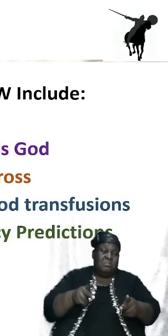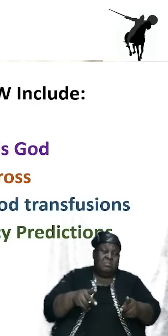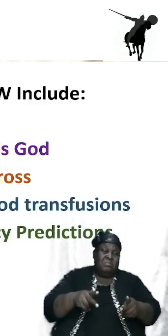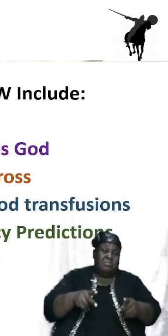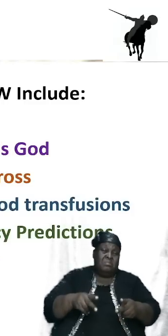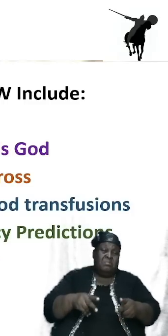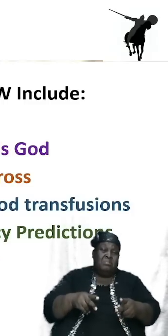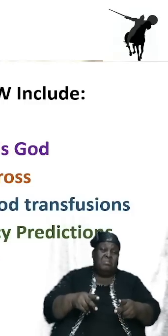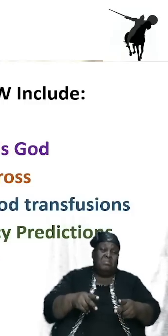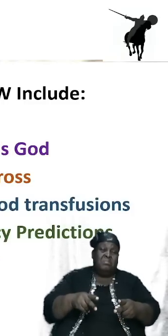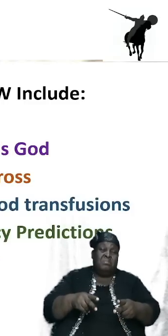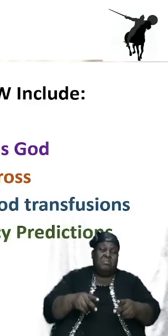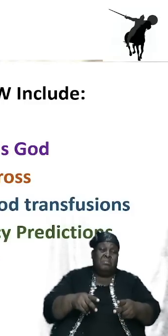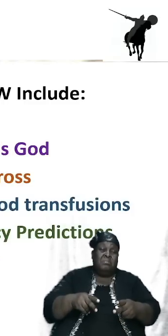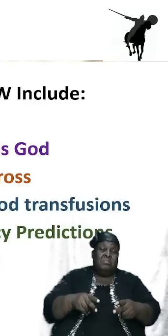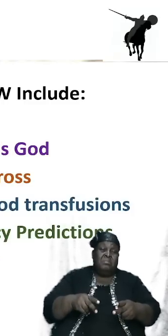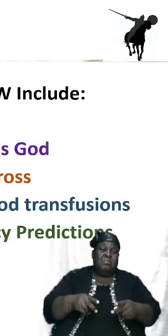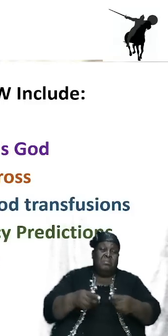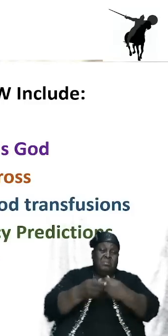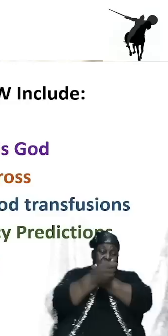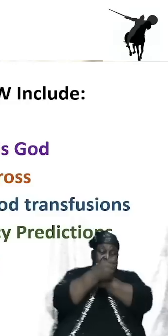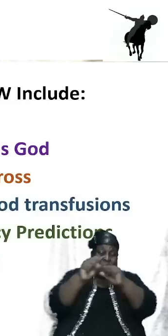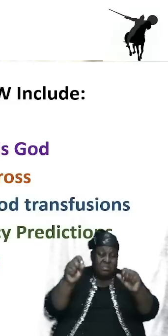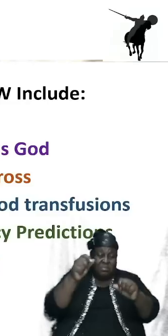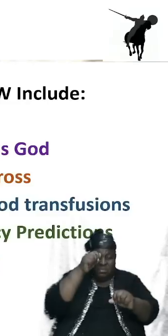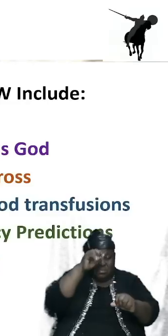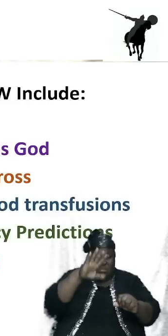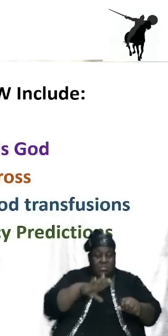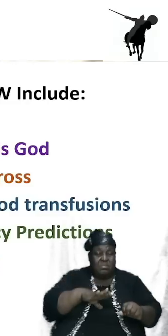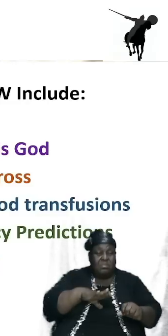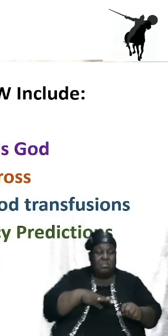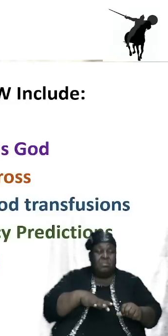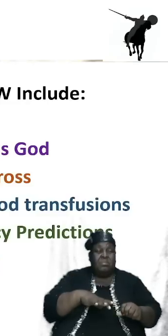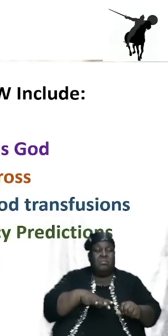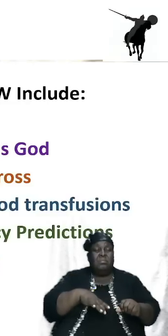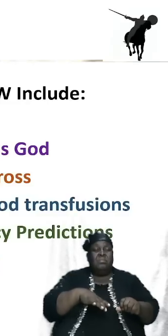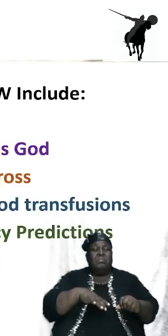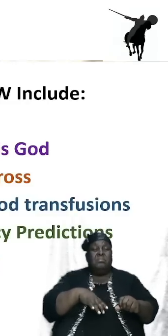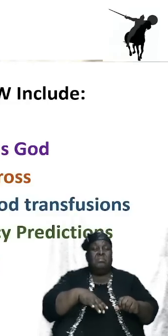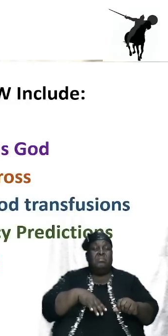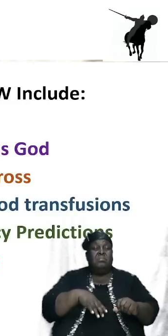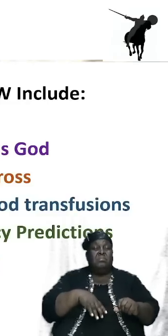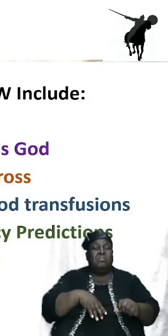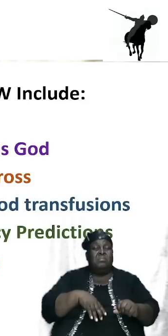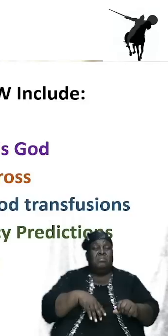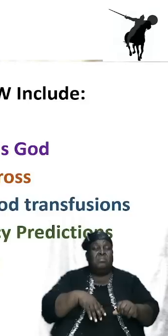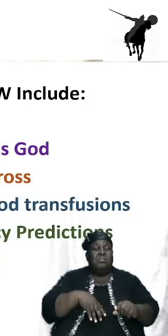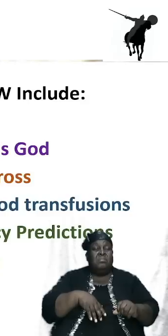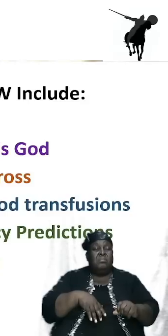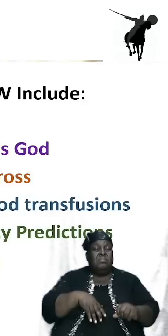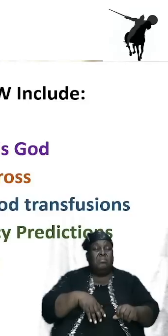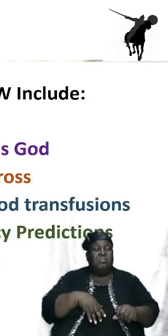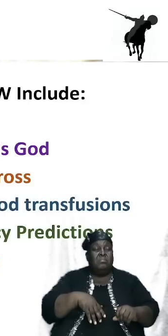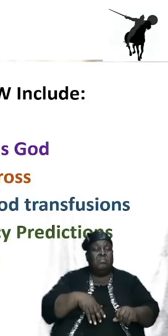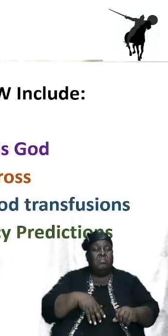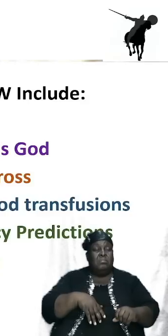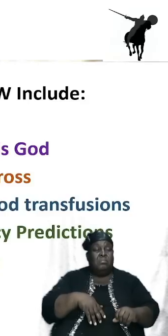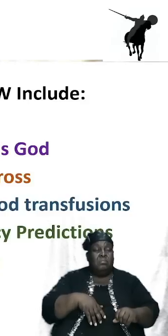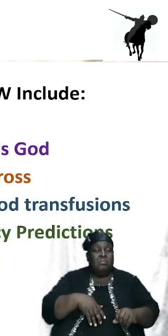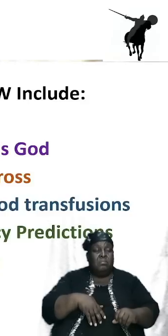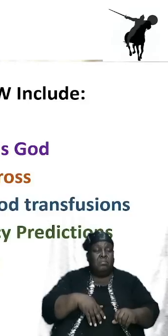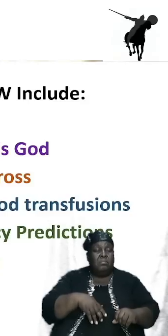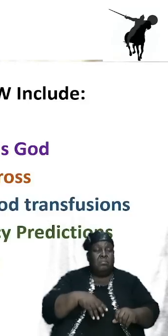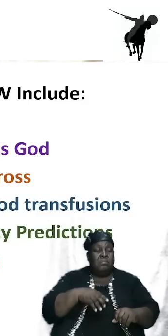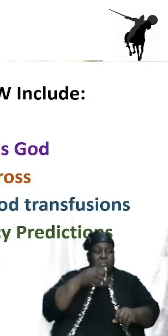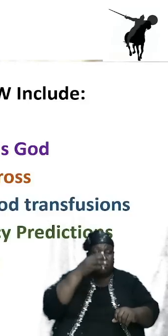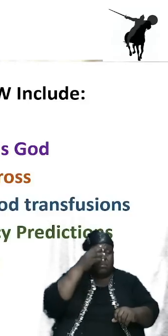ransom or the saving of man. Amen. They reject the whole thing about blood transfusion.